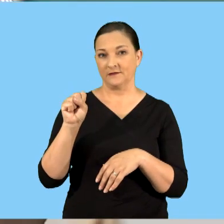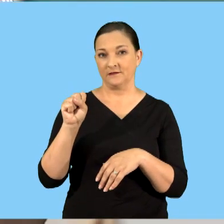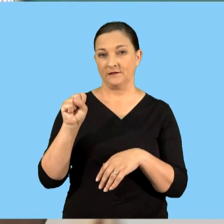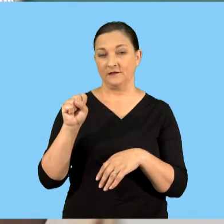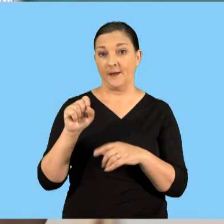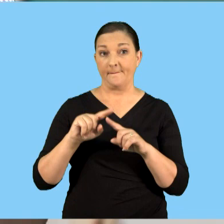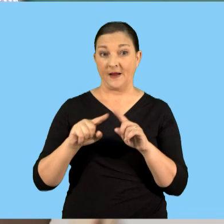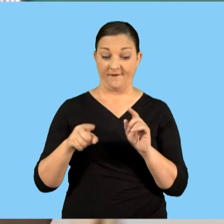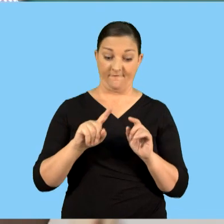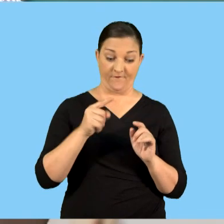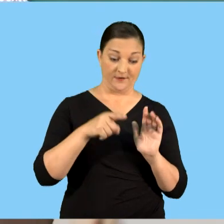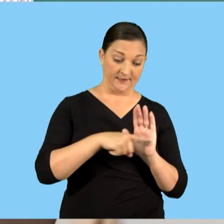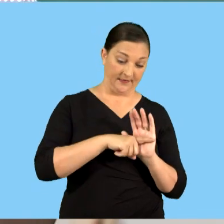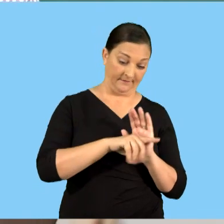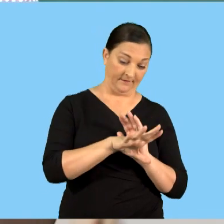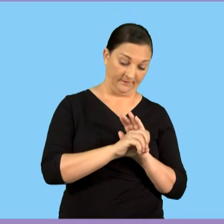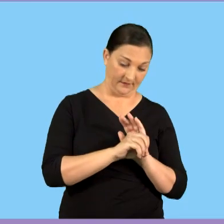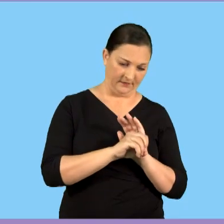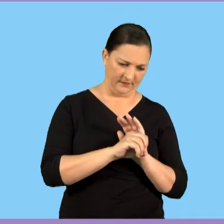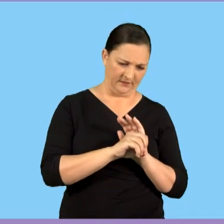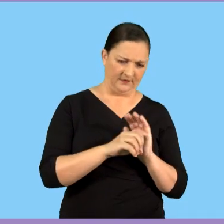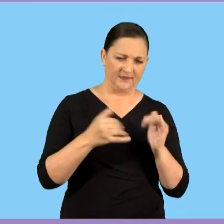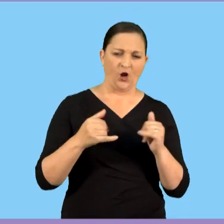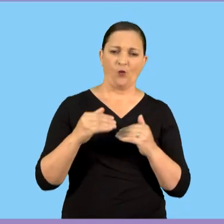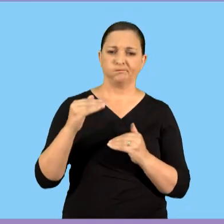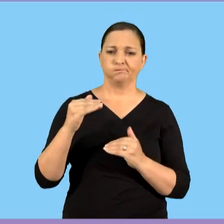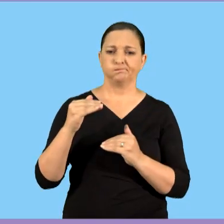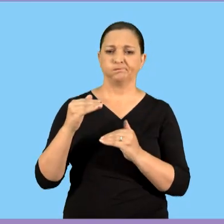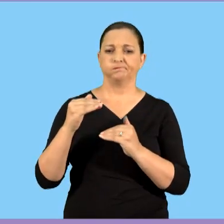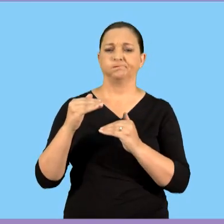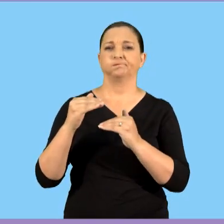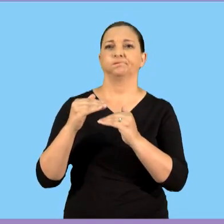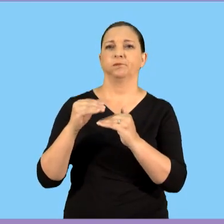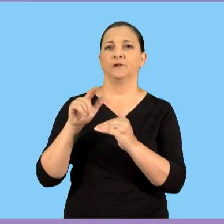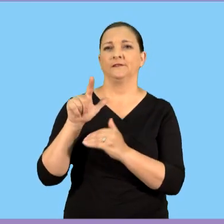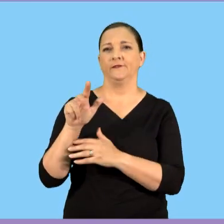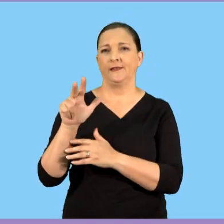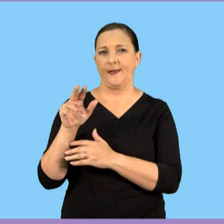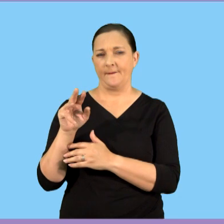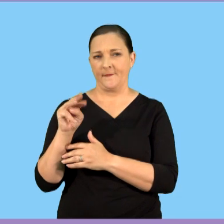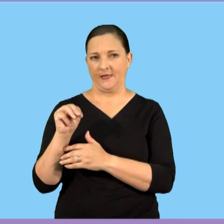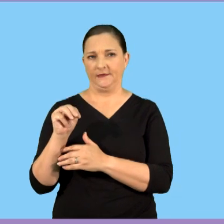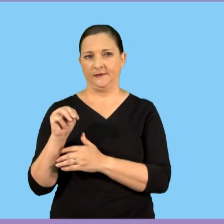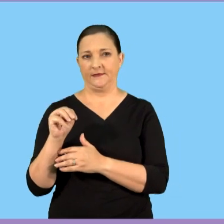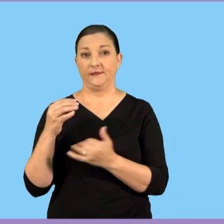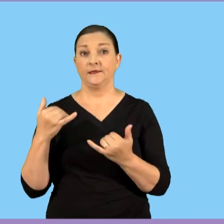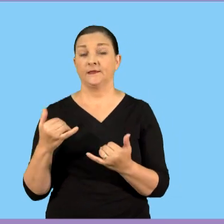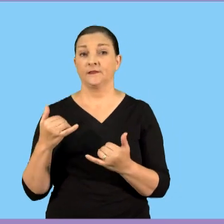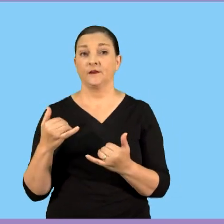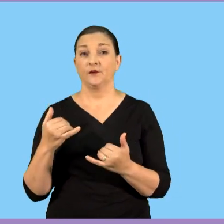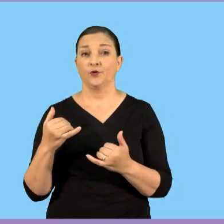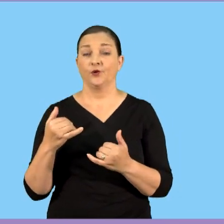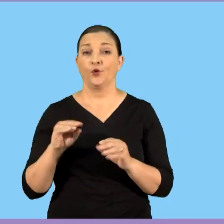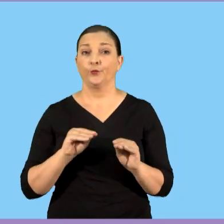direction. So she was at negative 150, but now she's moving towards. By how many meters? By